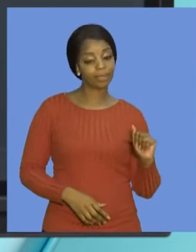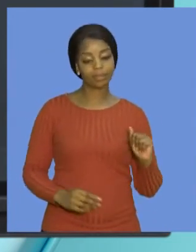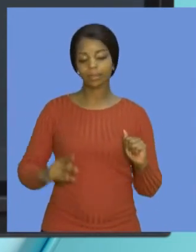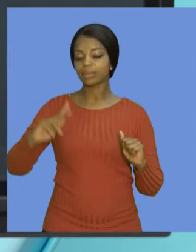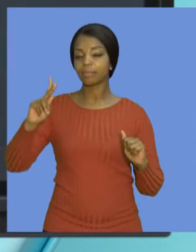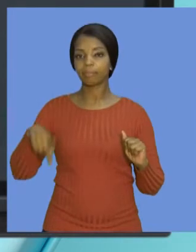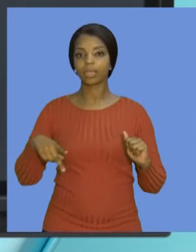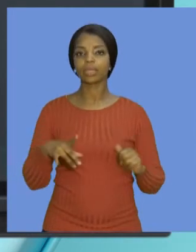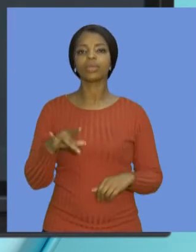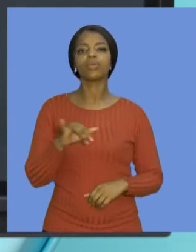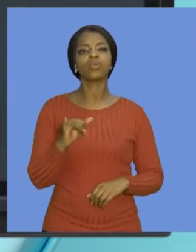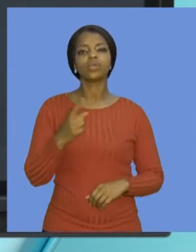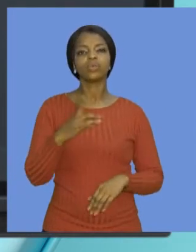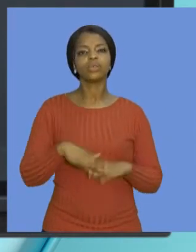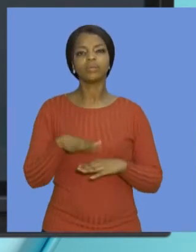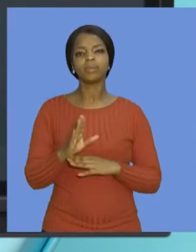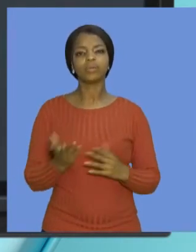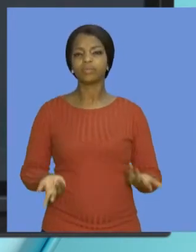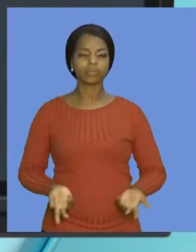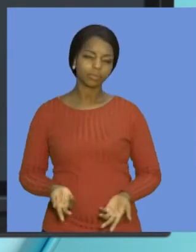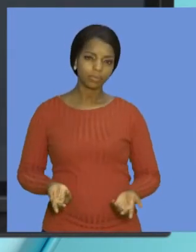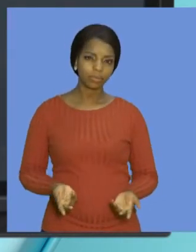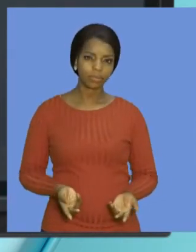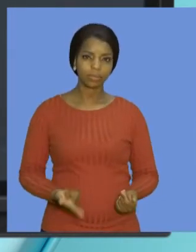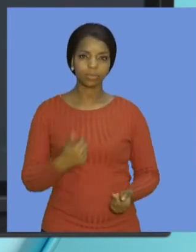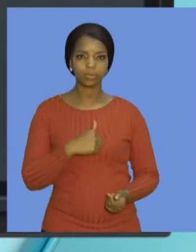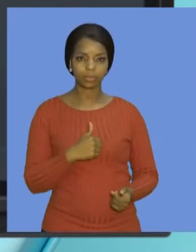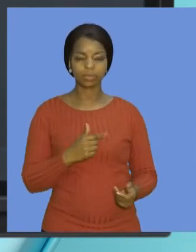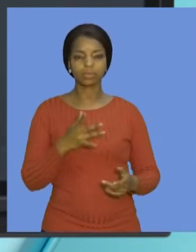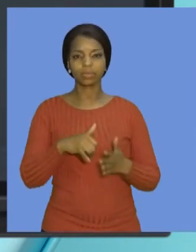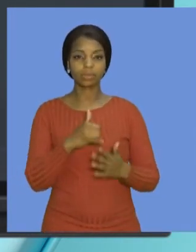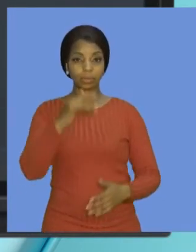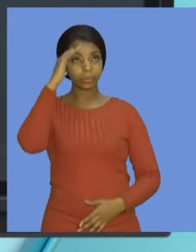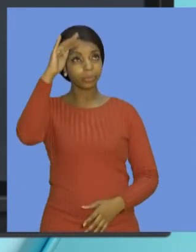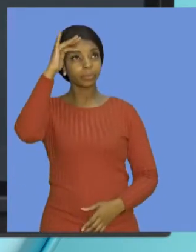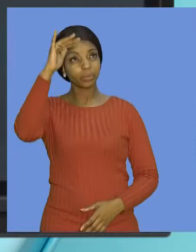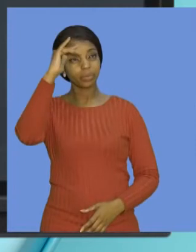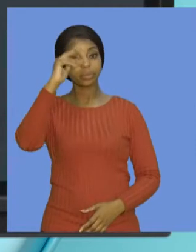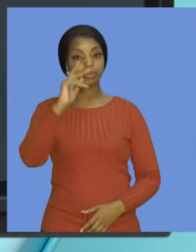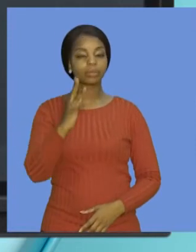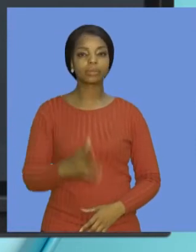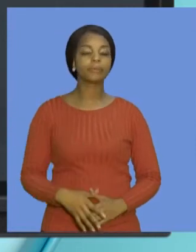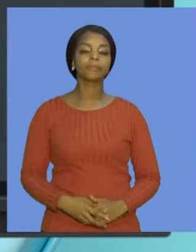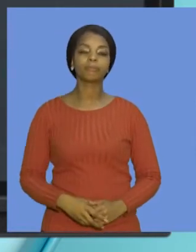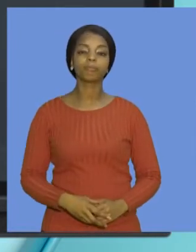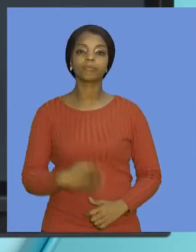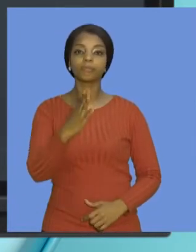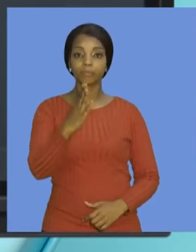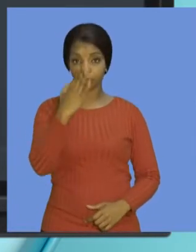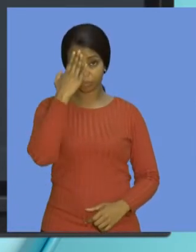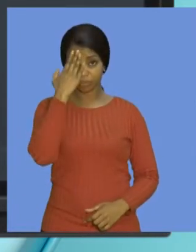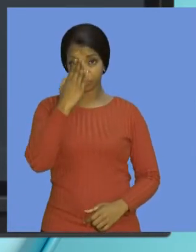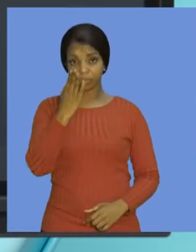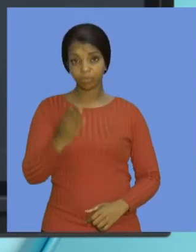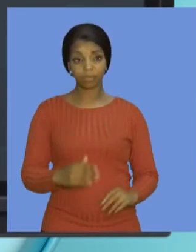one will be more than the other? Let me just give you a minute to think about that. So clearly you know that it will be